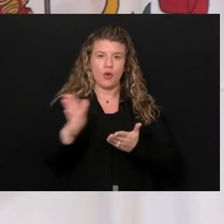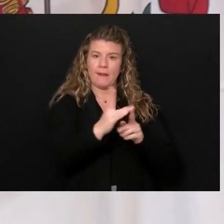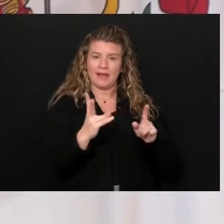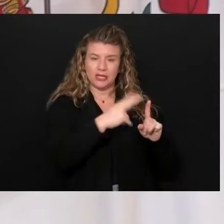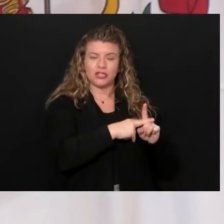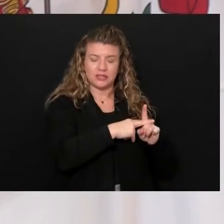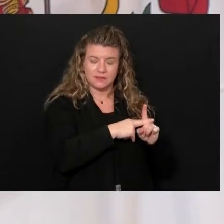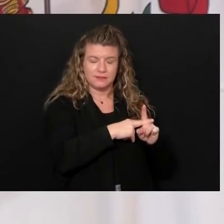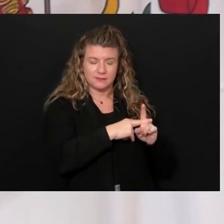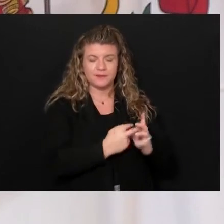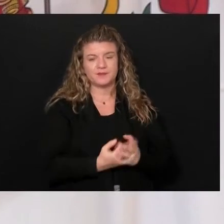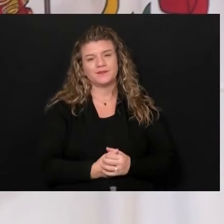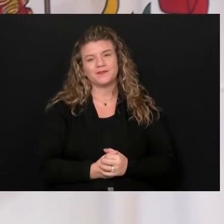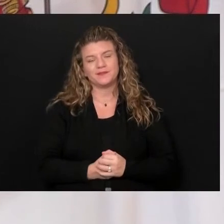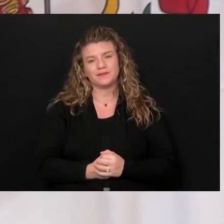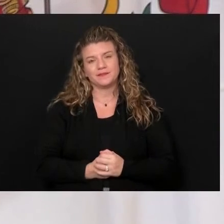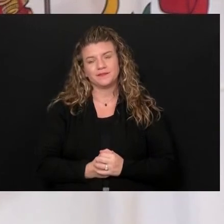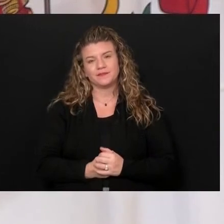You know,